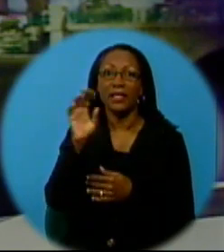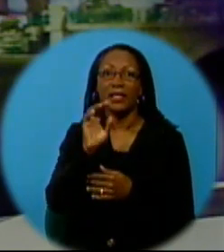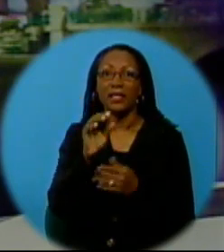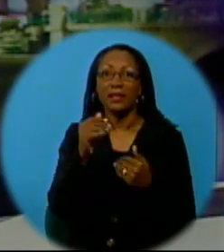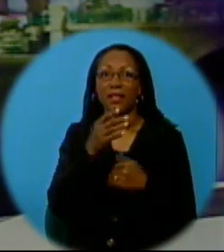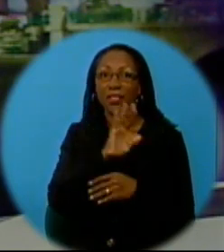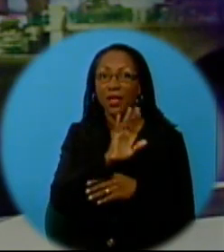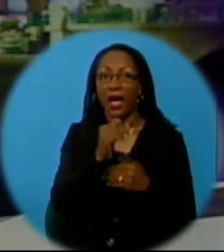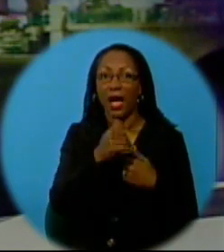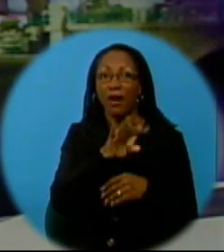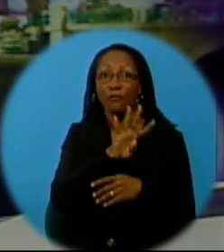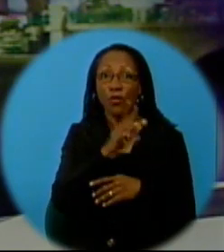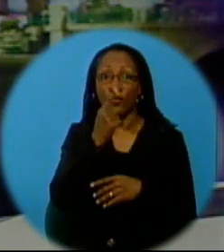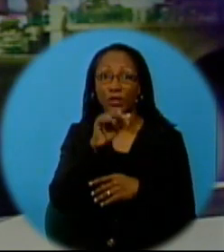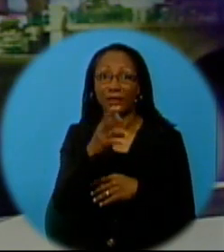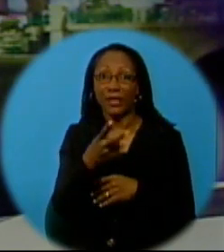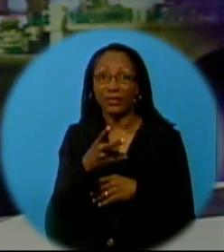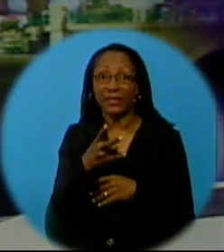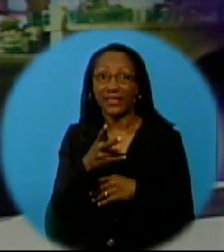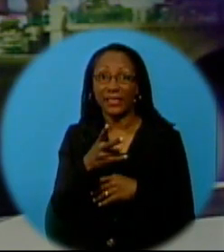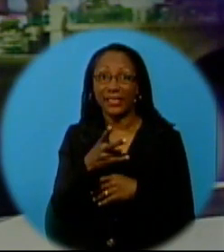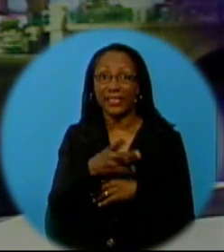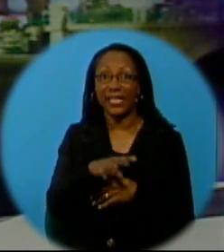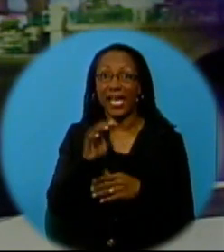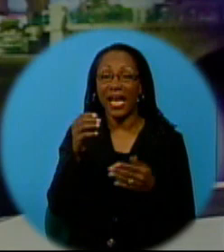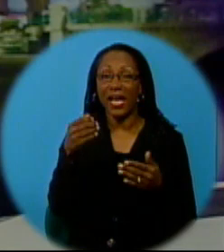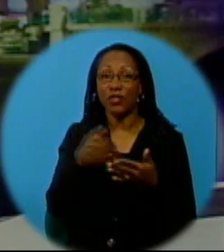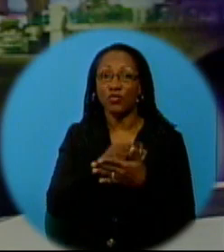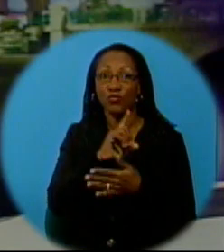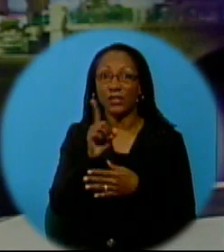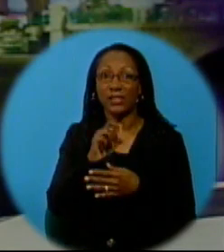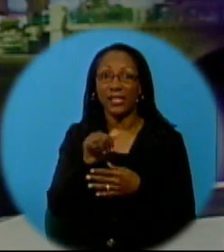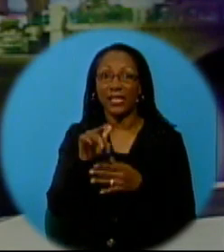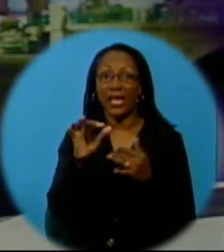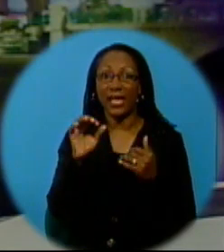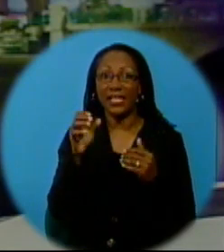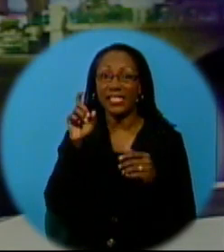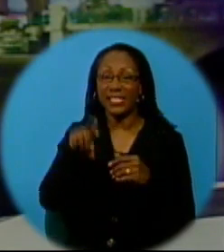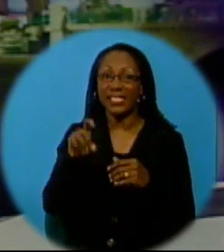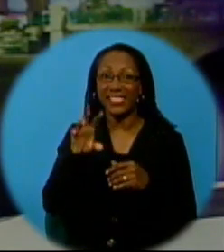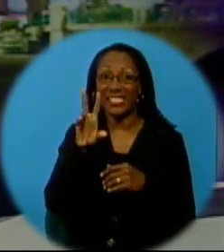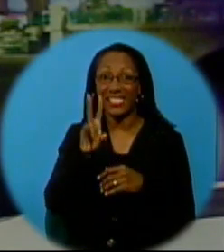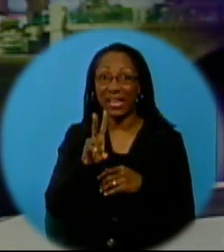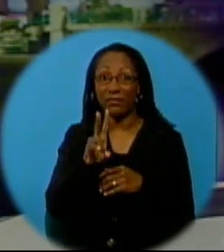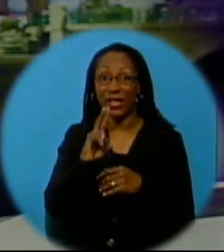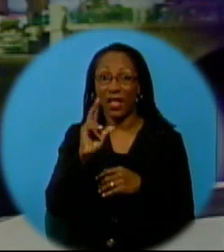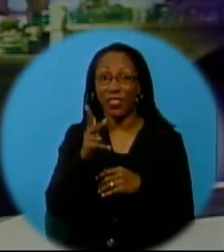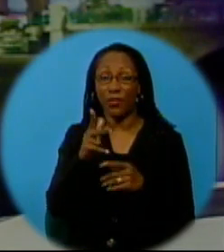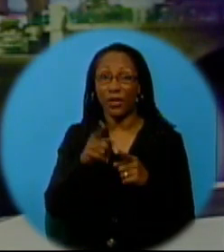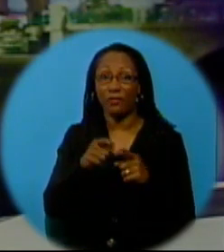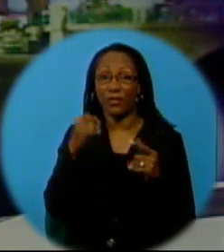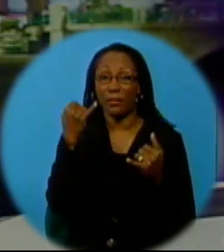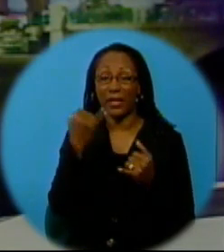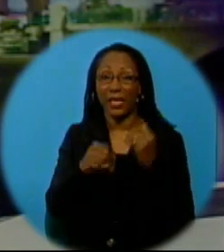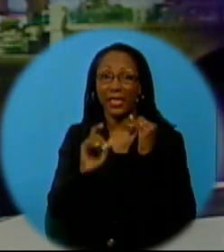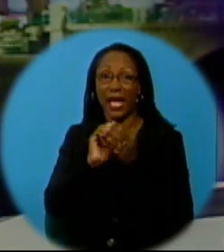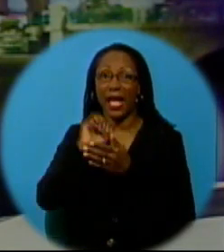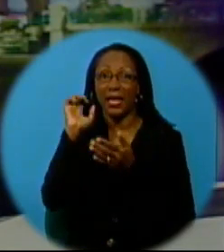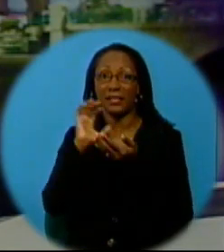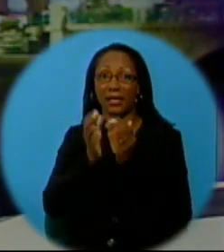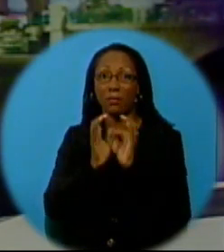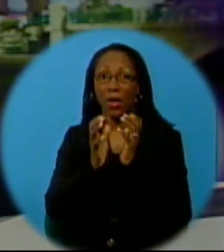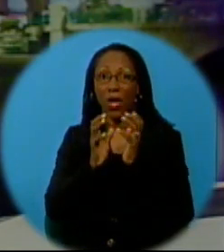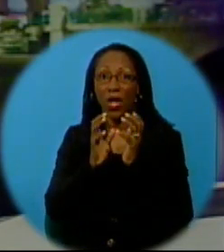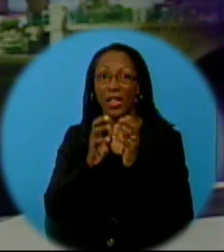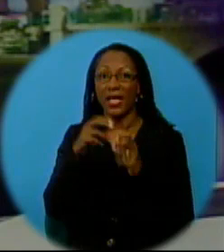holding his nerve when New Zealand needed 7 to win from the final over and 3 from the last delivery. It was hard luck on Ross